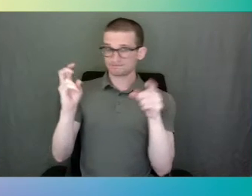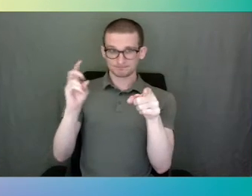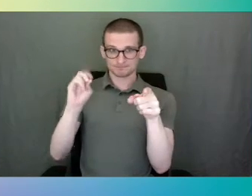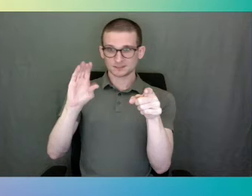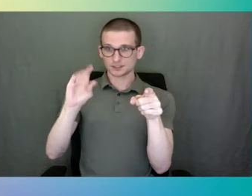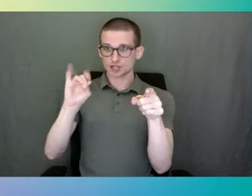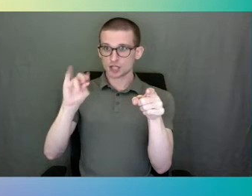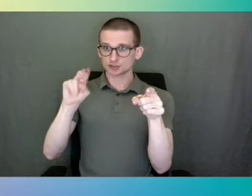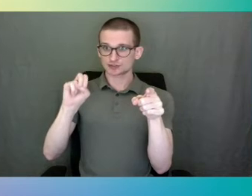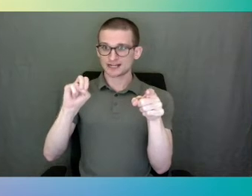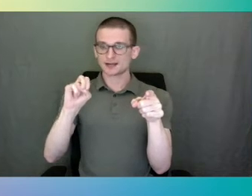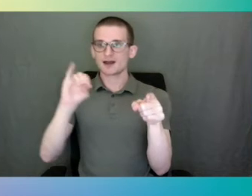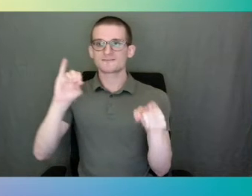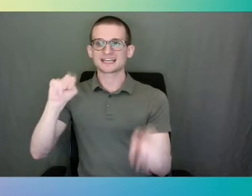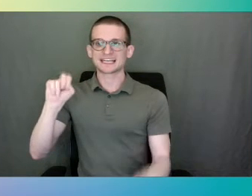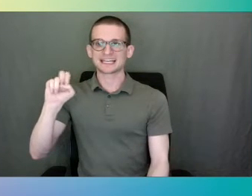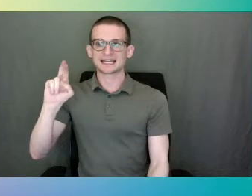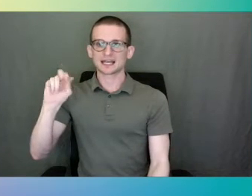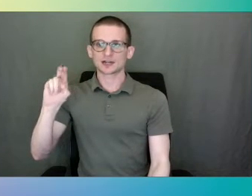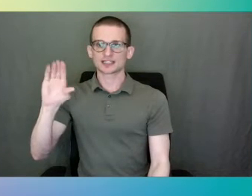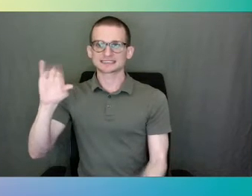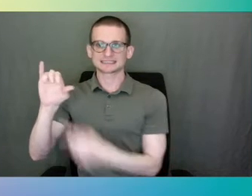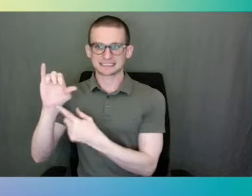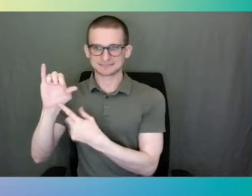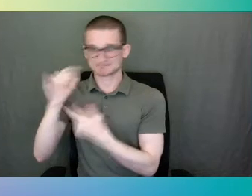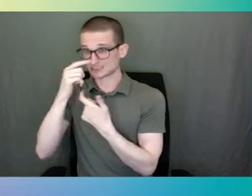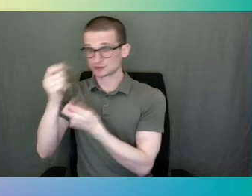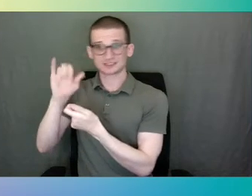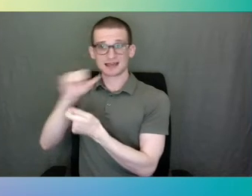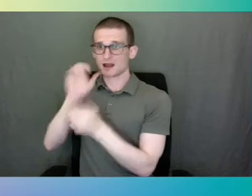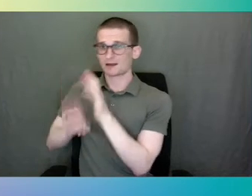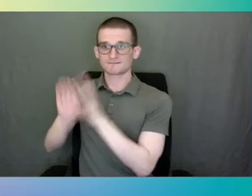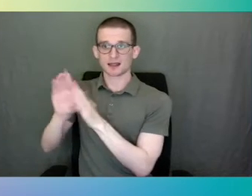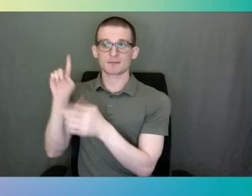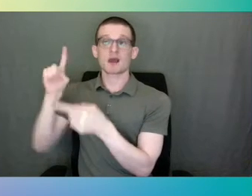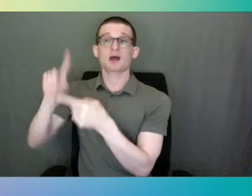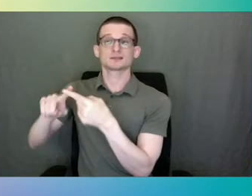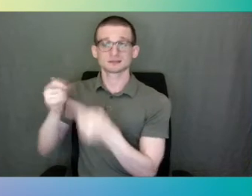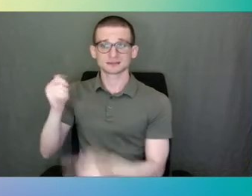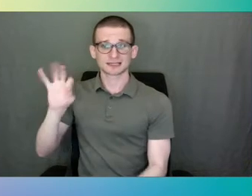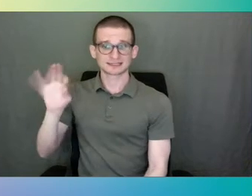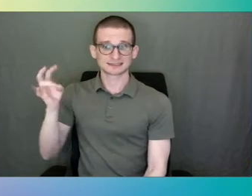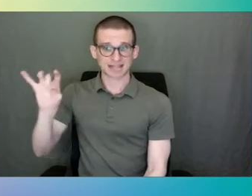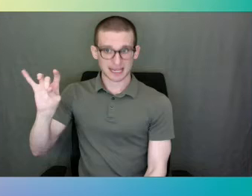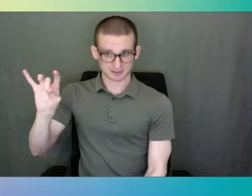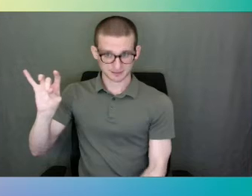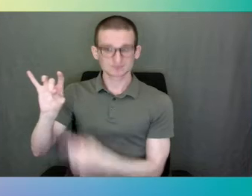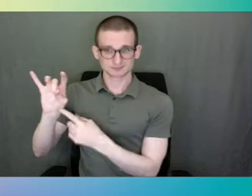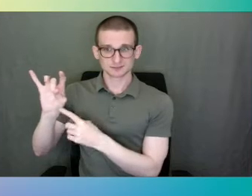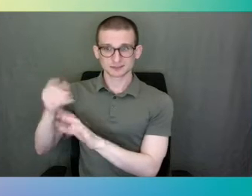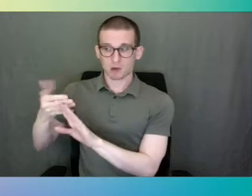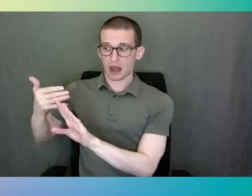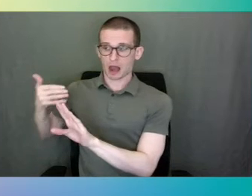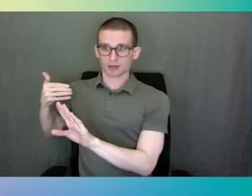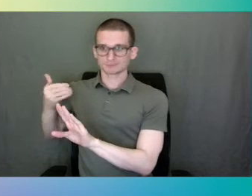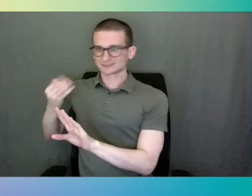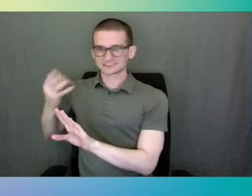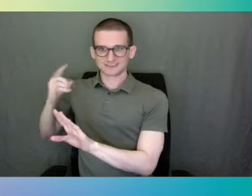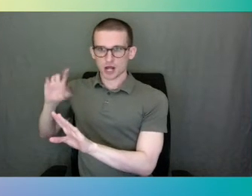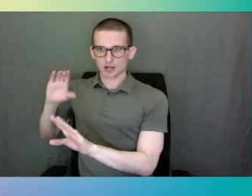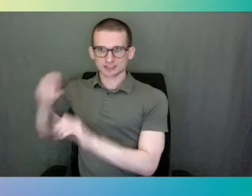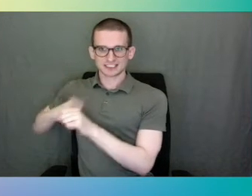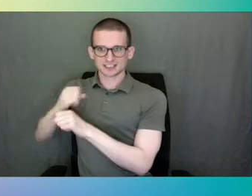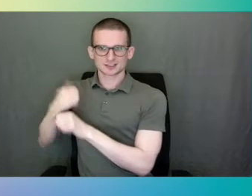Chicago Doctrine of Inerrancy did not exist until 1978. So for a couple of hundred years, we were kind of dealing with this question,